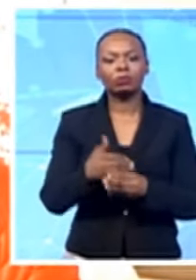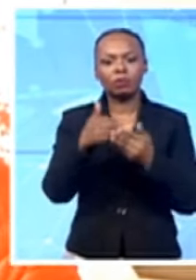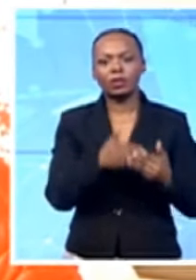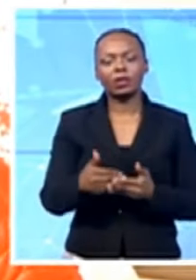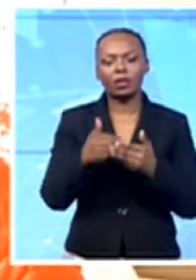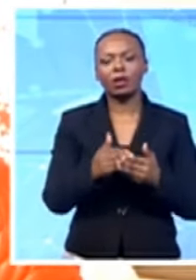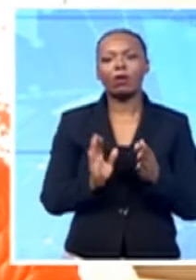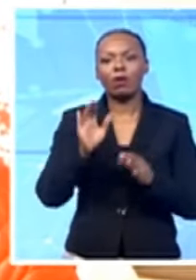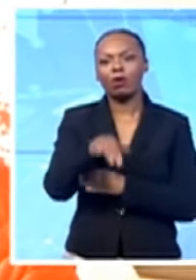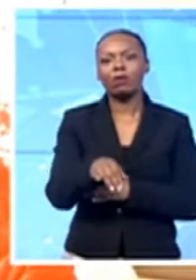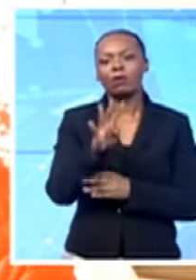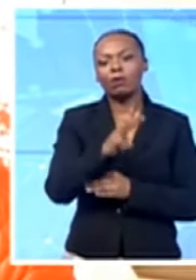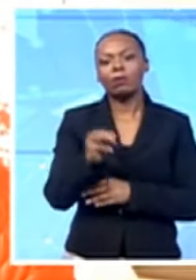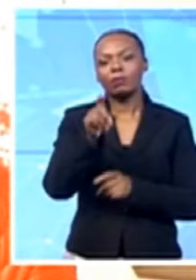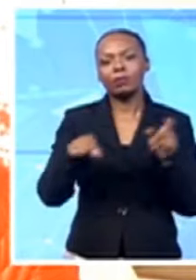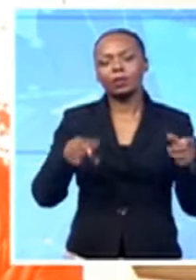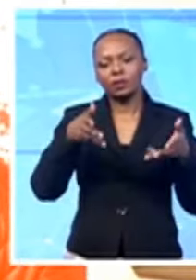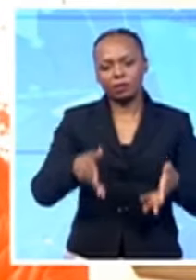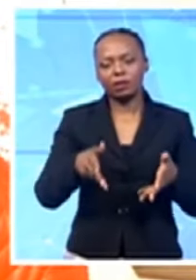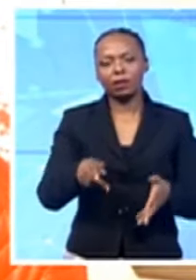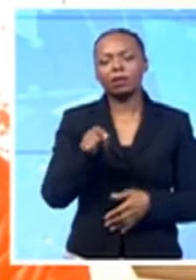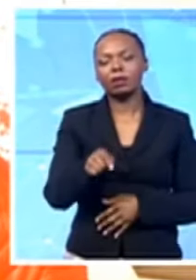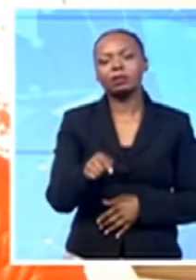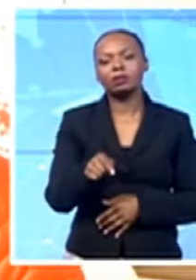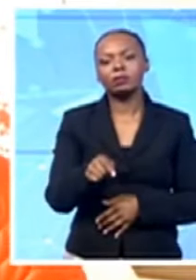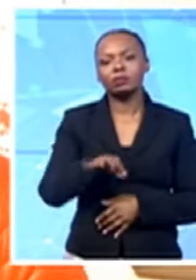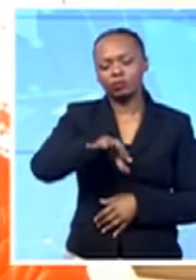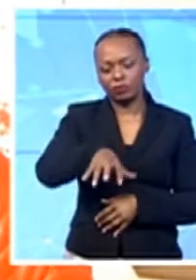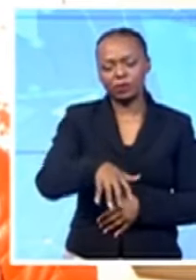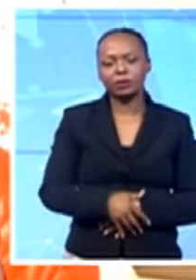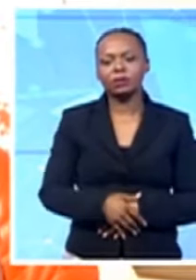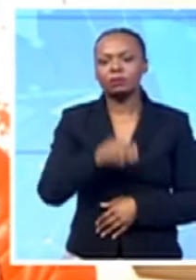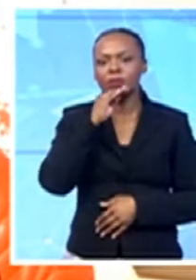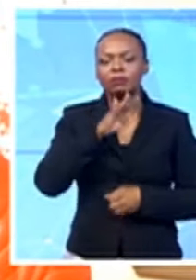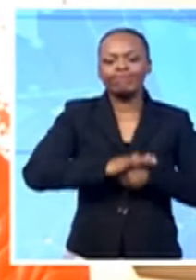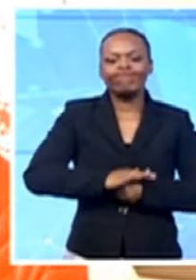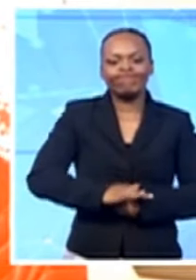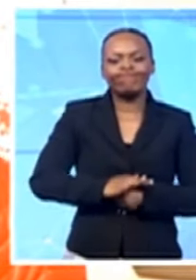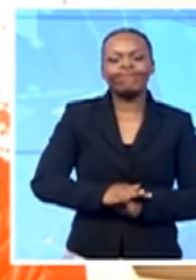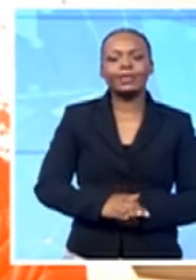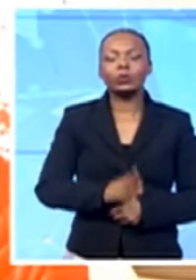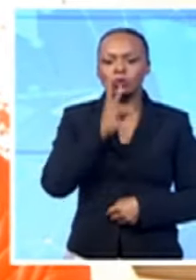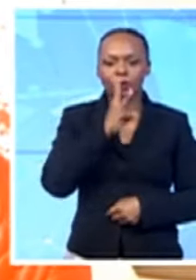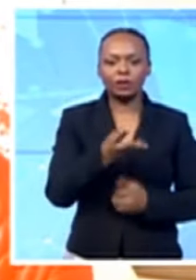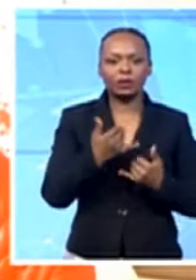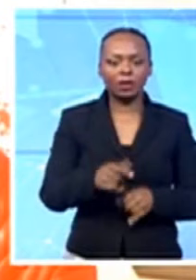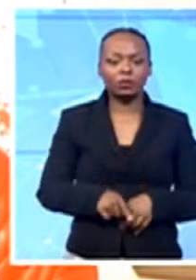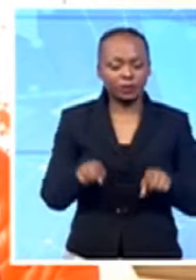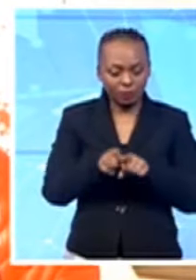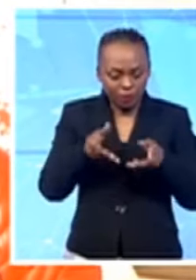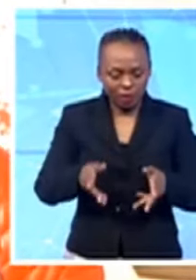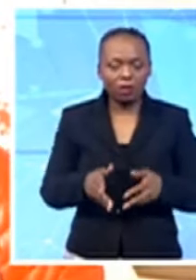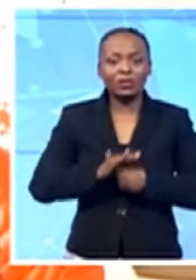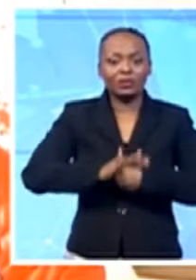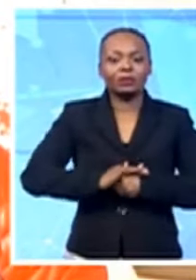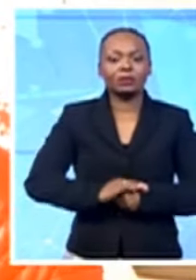care system in the province will be extremely under pressure. And that's the situation currently, that you would find